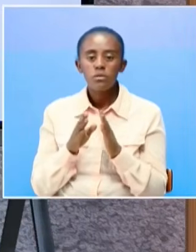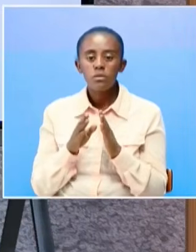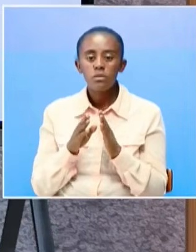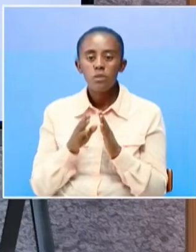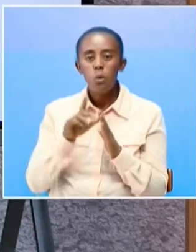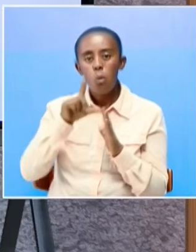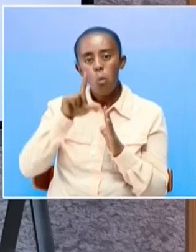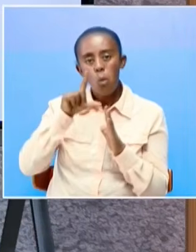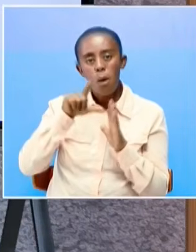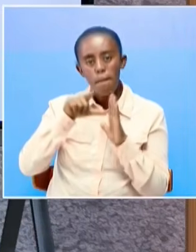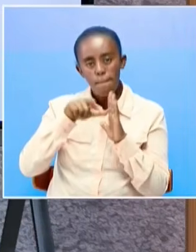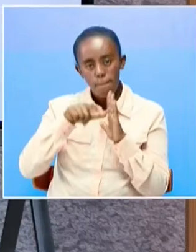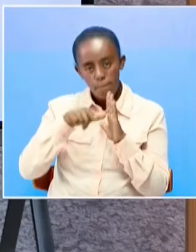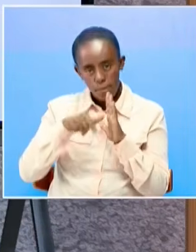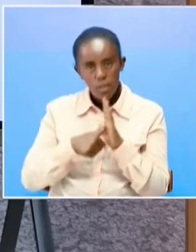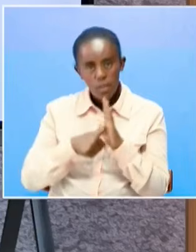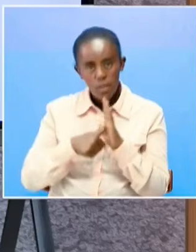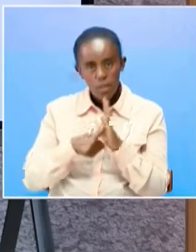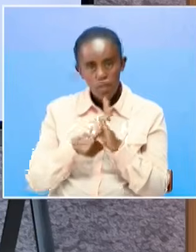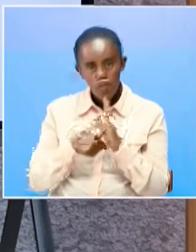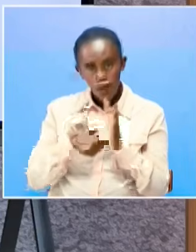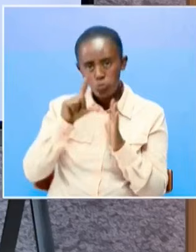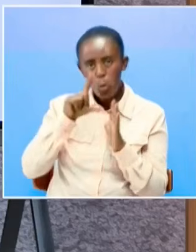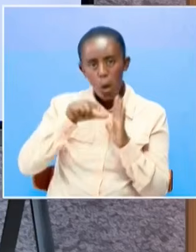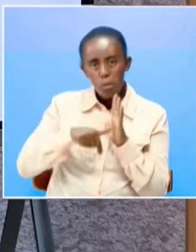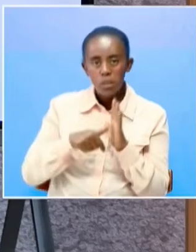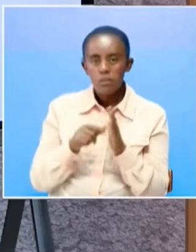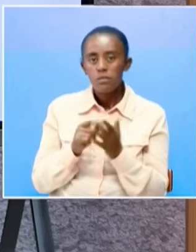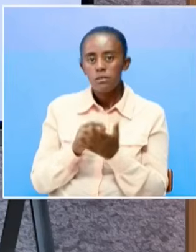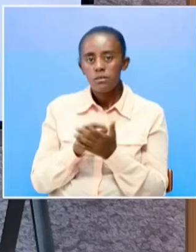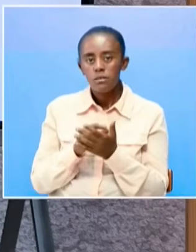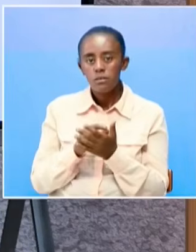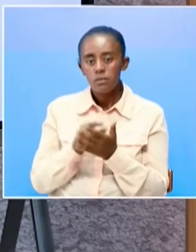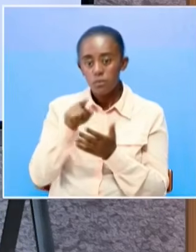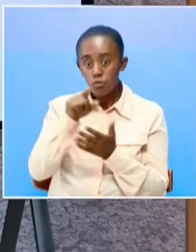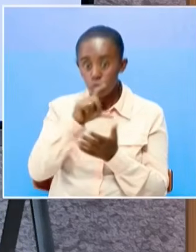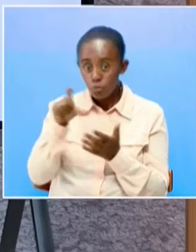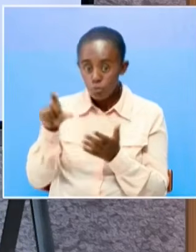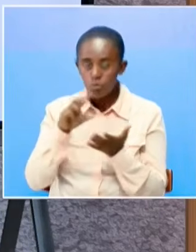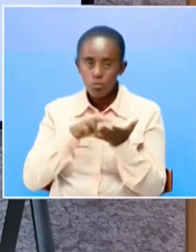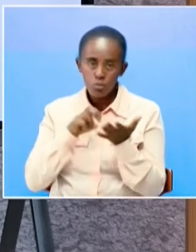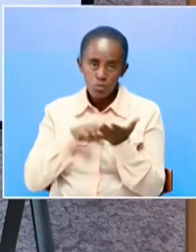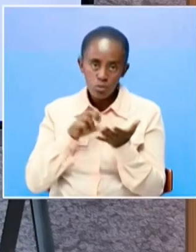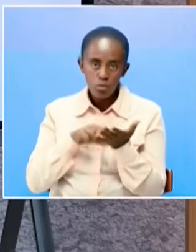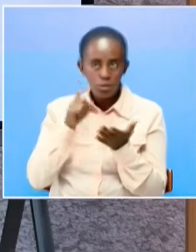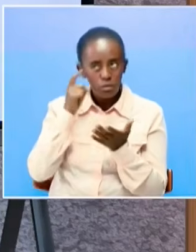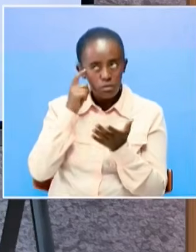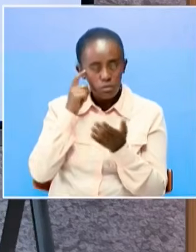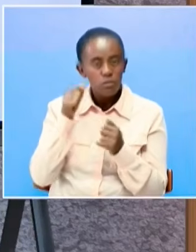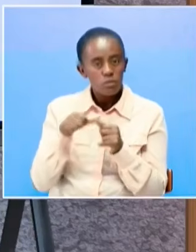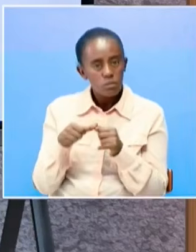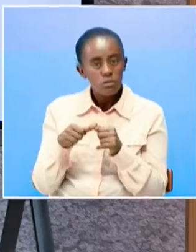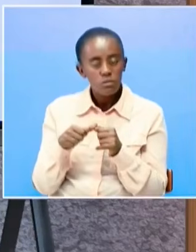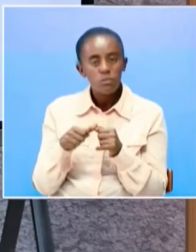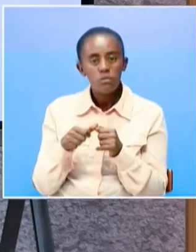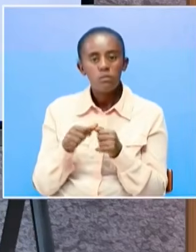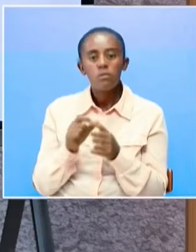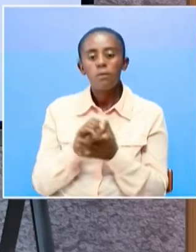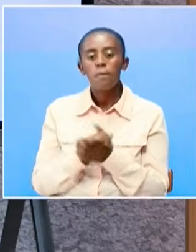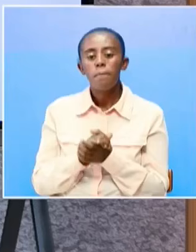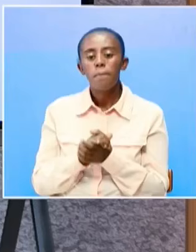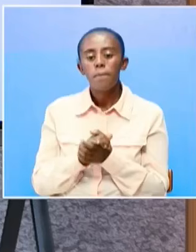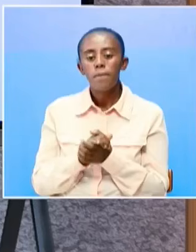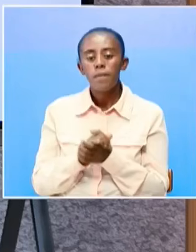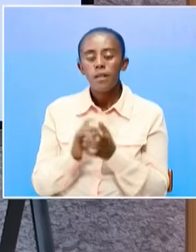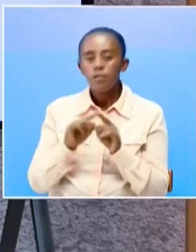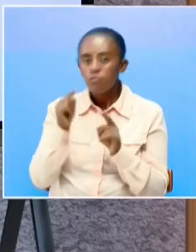1 minute to read it again. Only this one. Then, while you are reading, bear in your mind the underlined words,